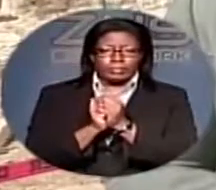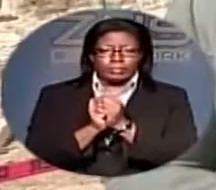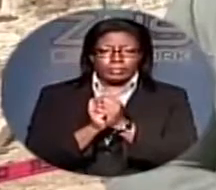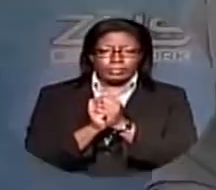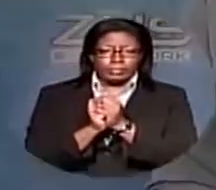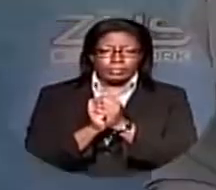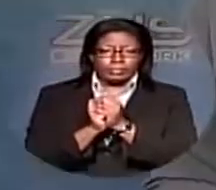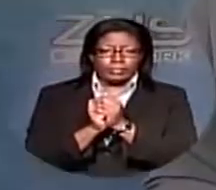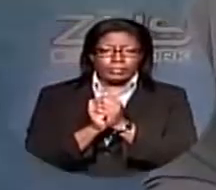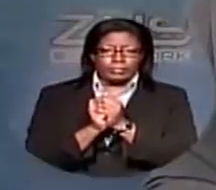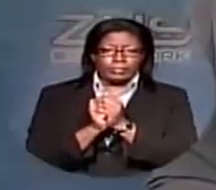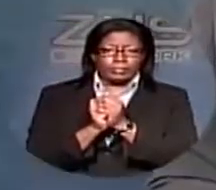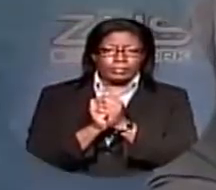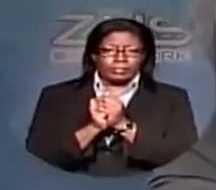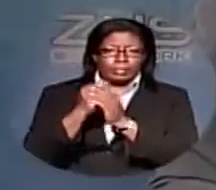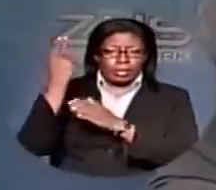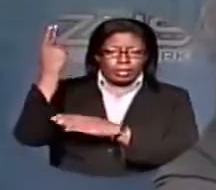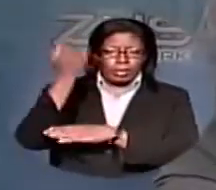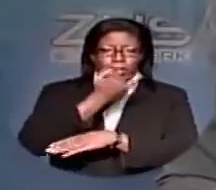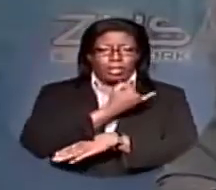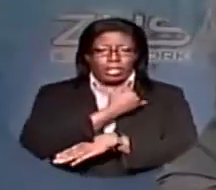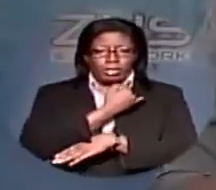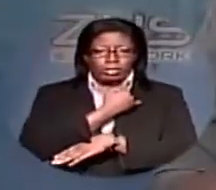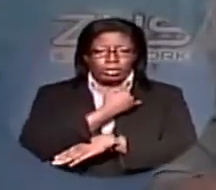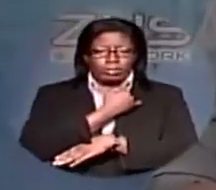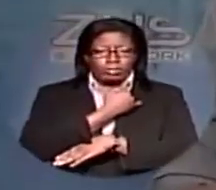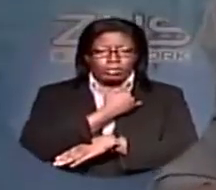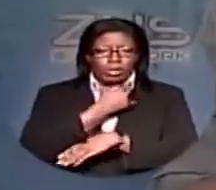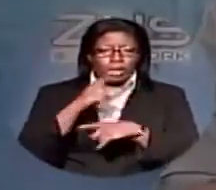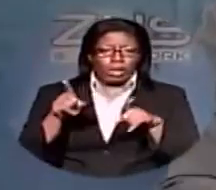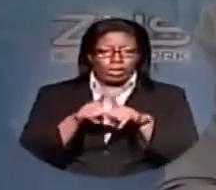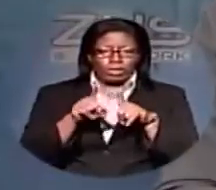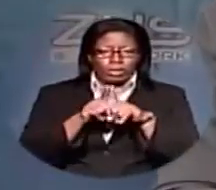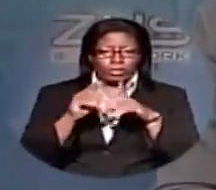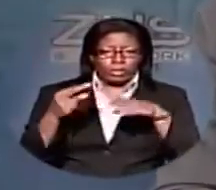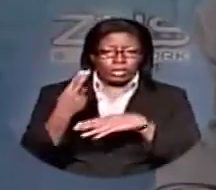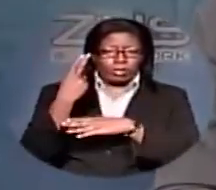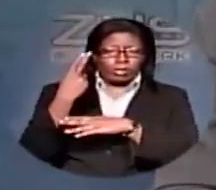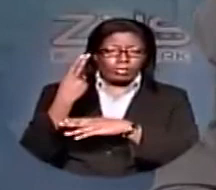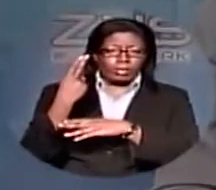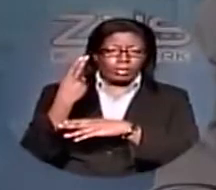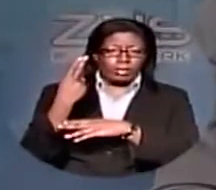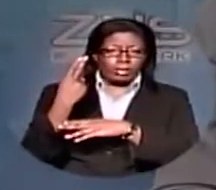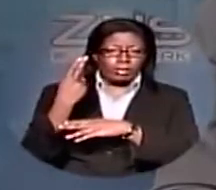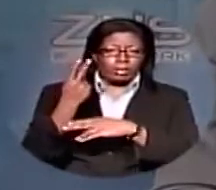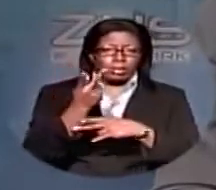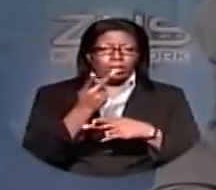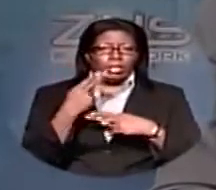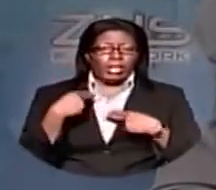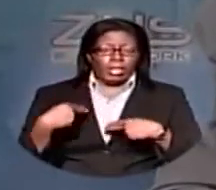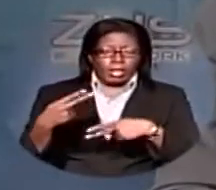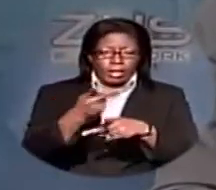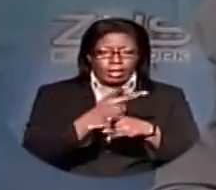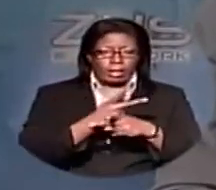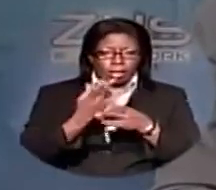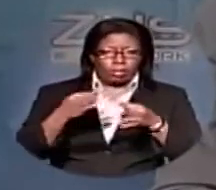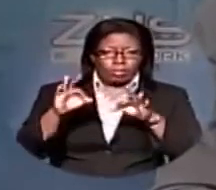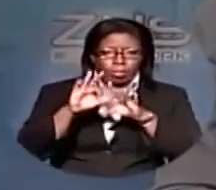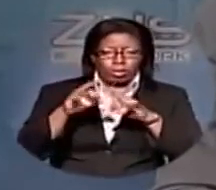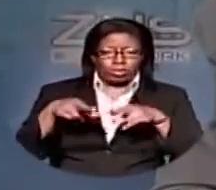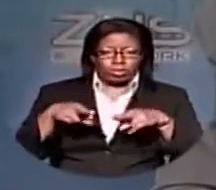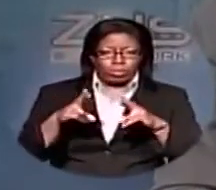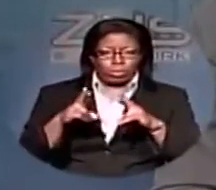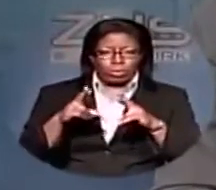7S News. Prime Minister Ingraham also believes that upgrades to the national healthcare system will play a pivotal role in reducing